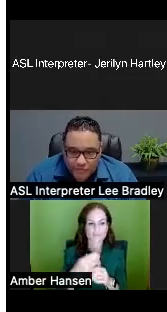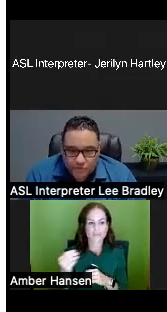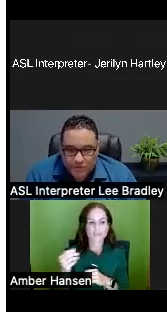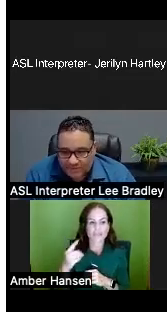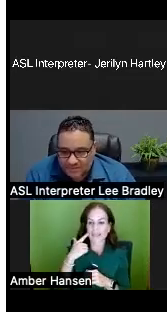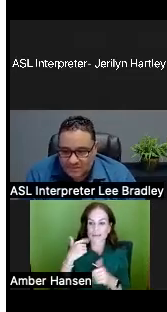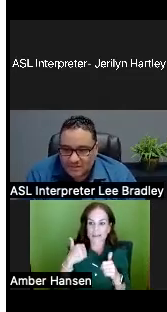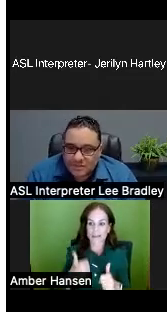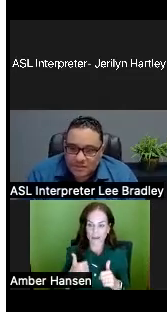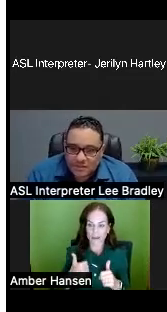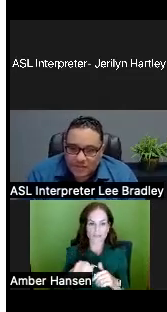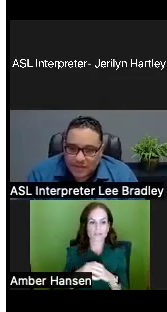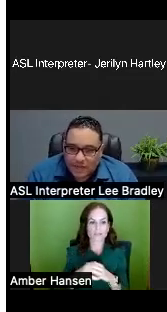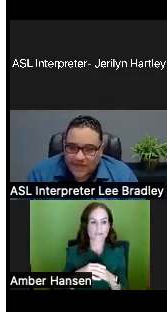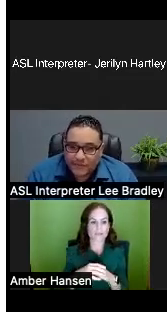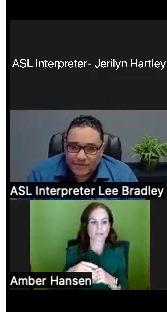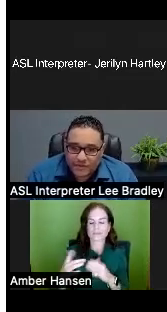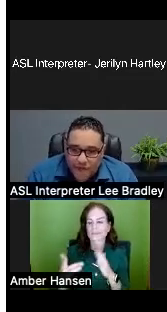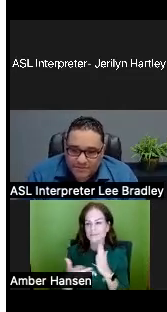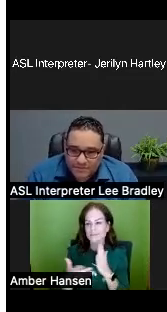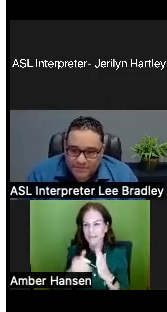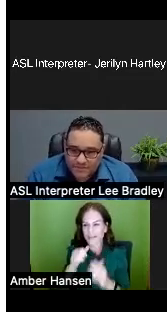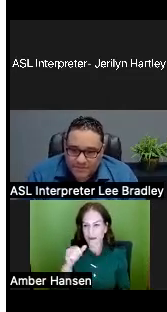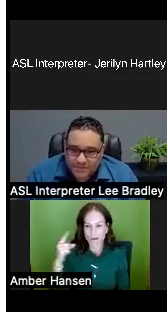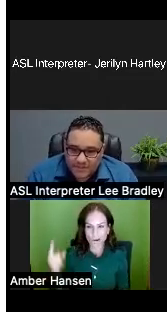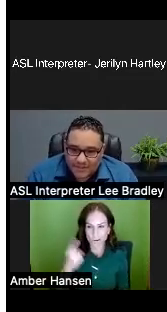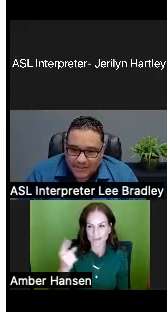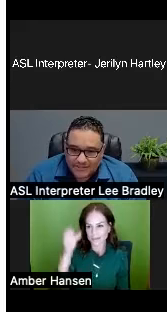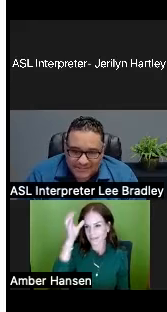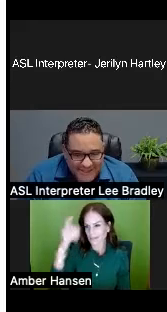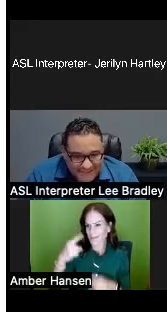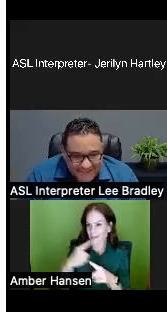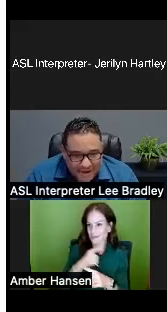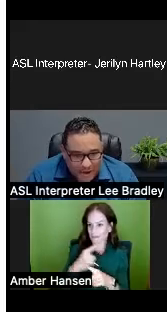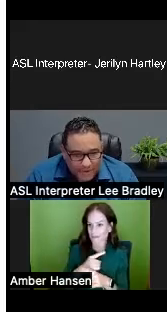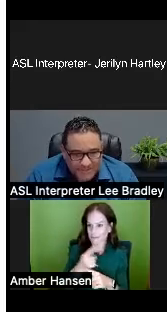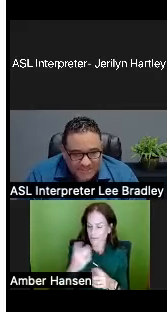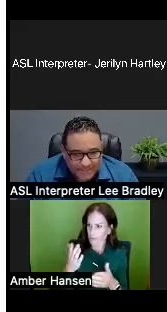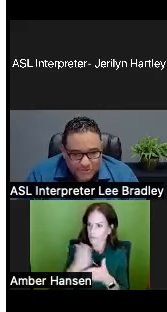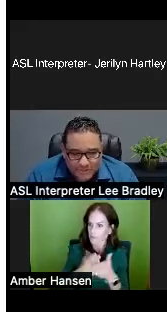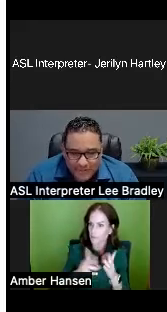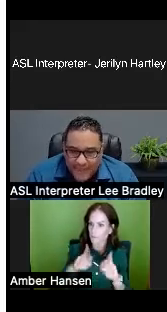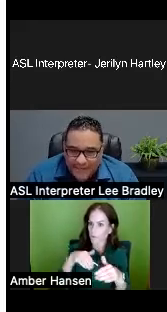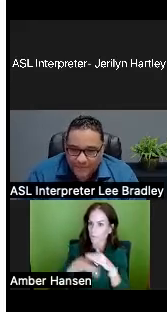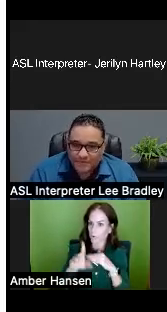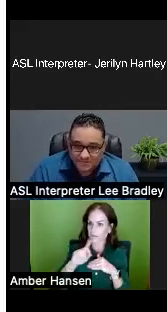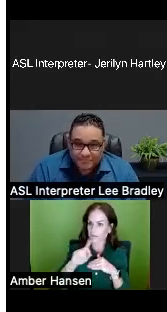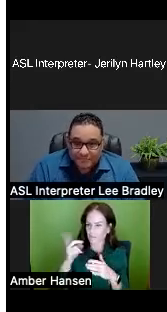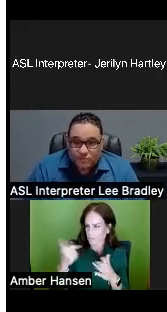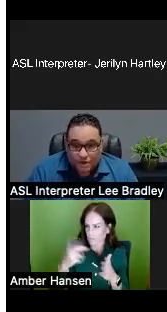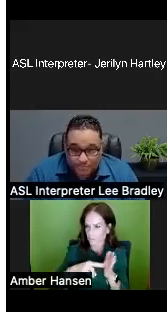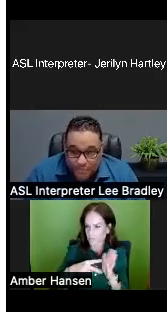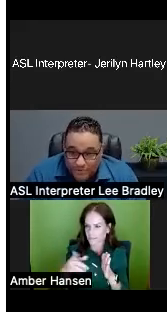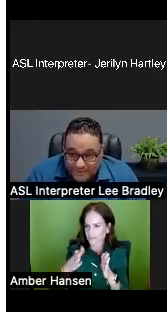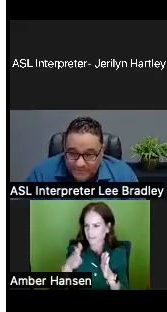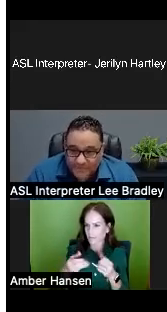their view of us. Hearing loss is technically not always conceptually accurate. Some people